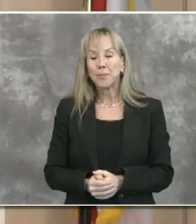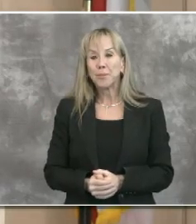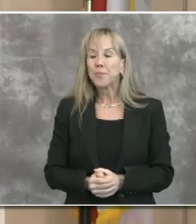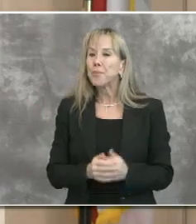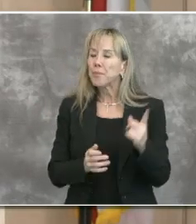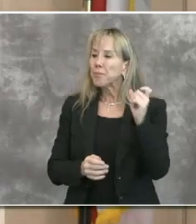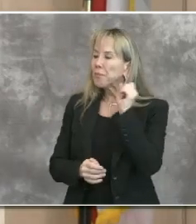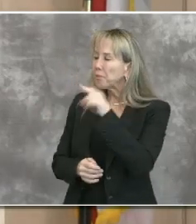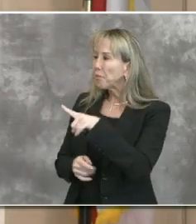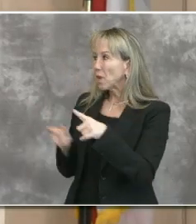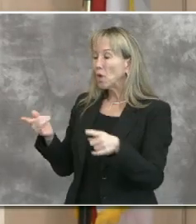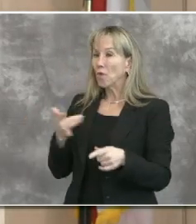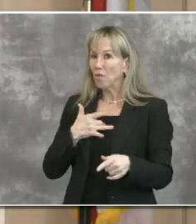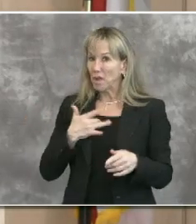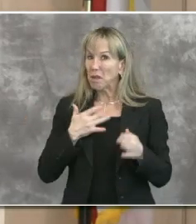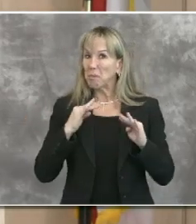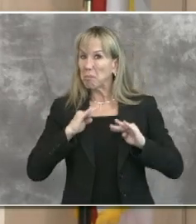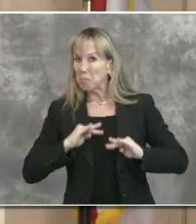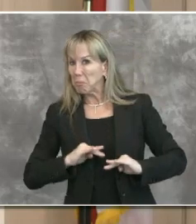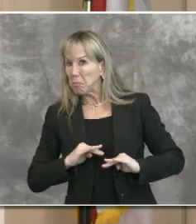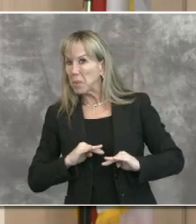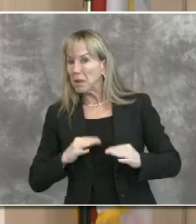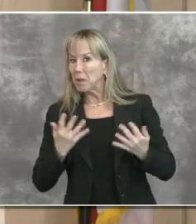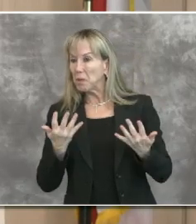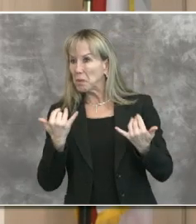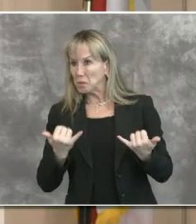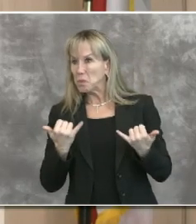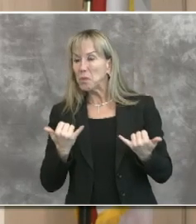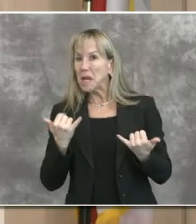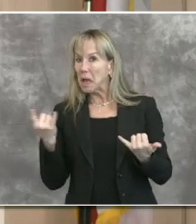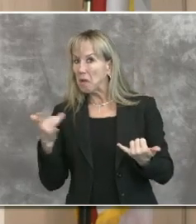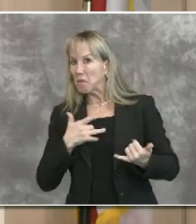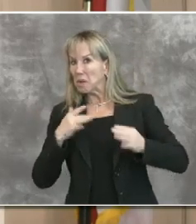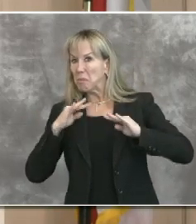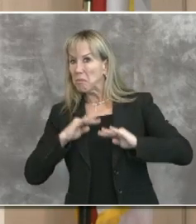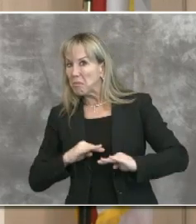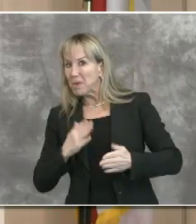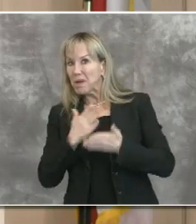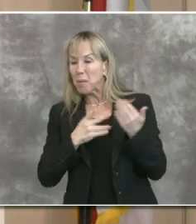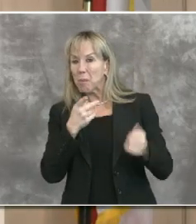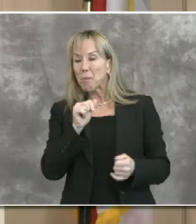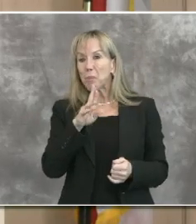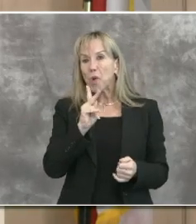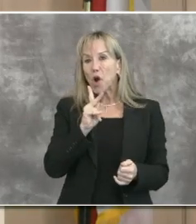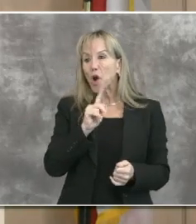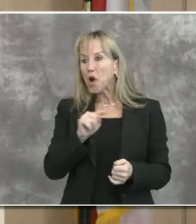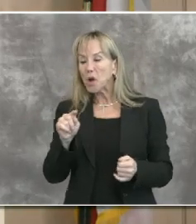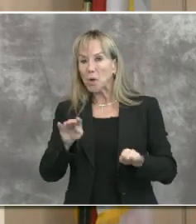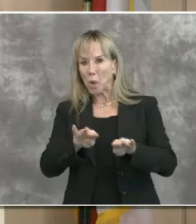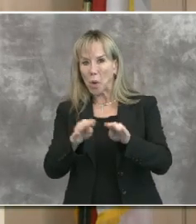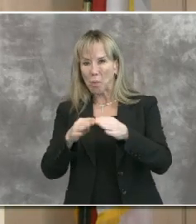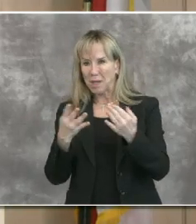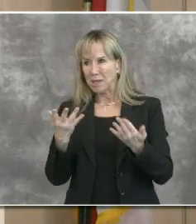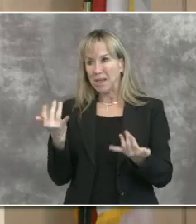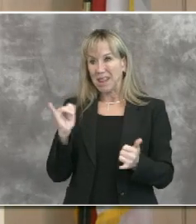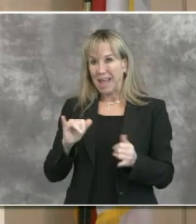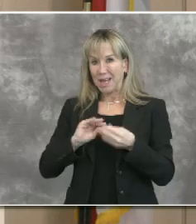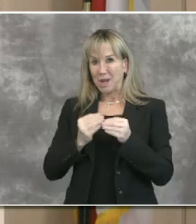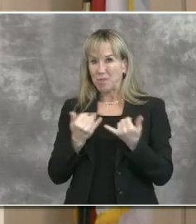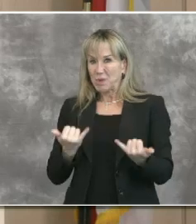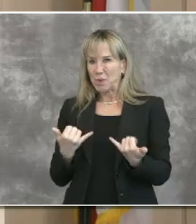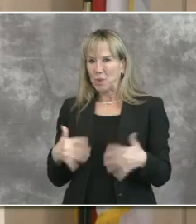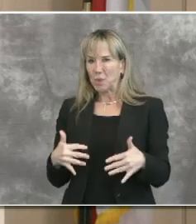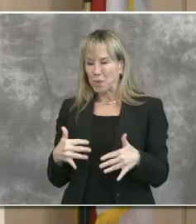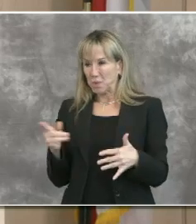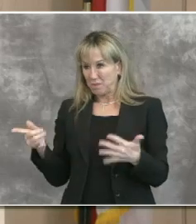Are you feeling at peace with, today reopening some of the parks, even given some of those numbers that came out today?